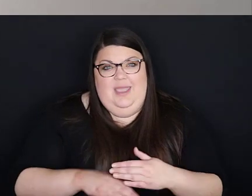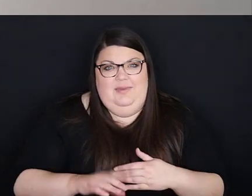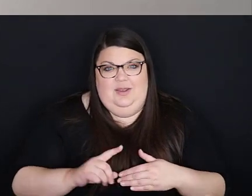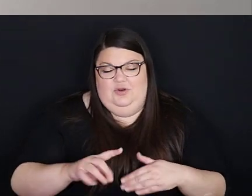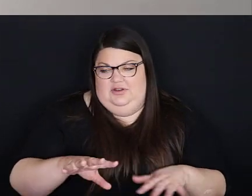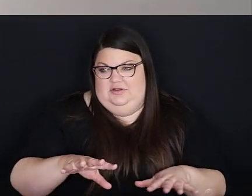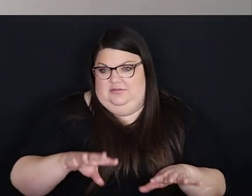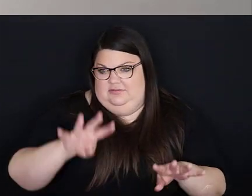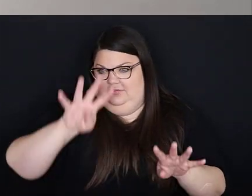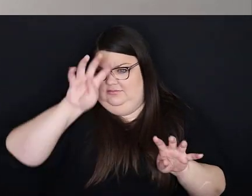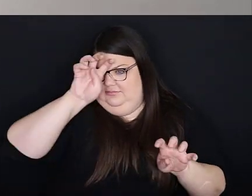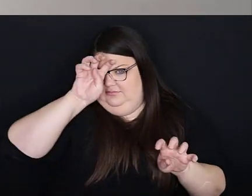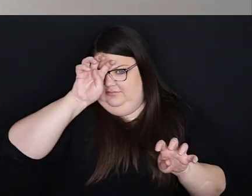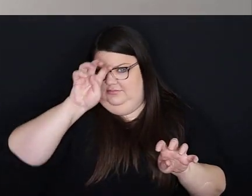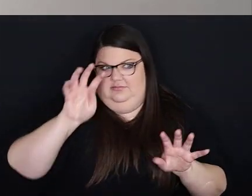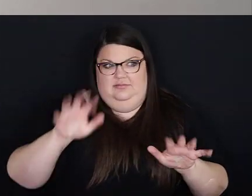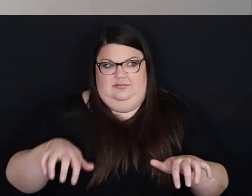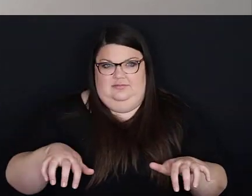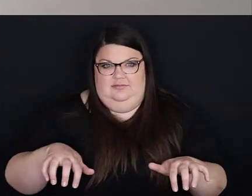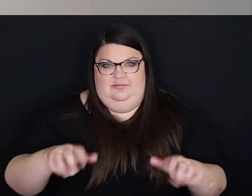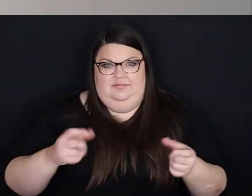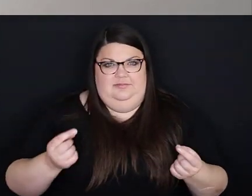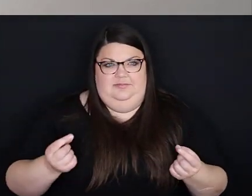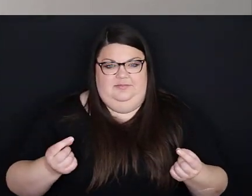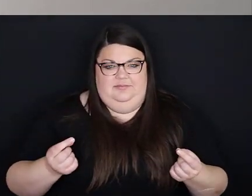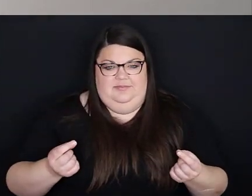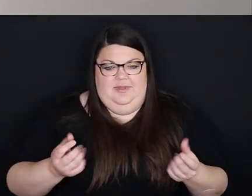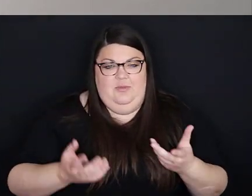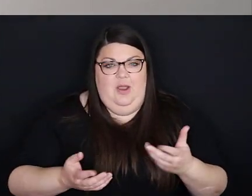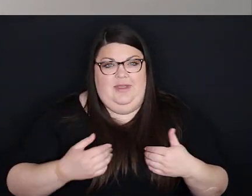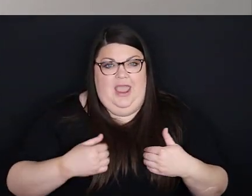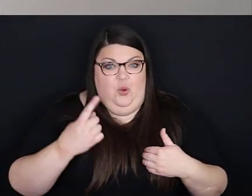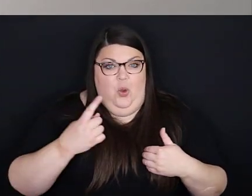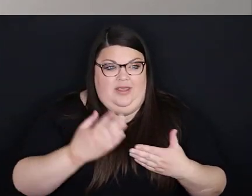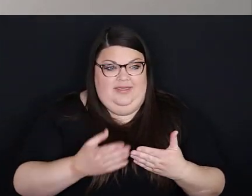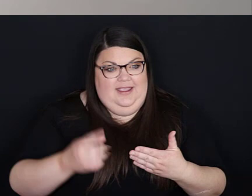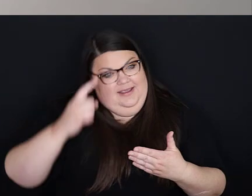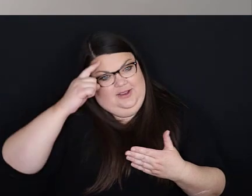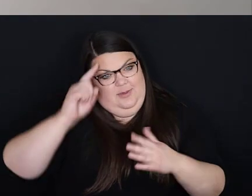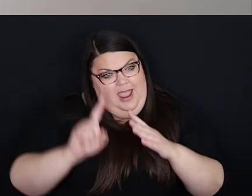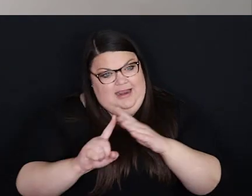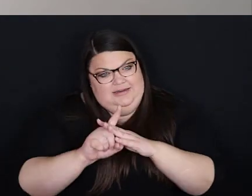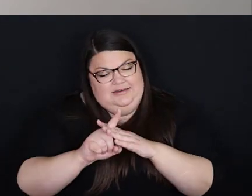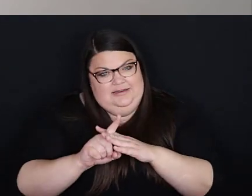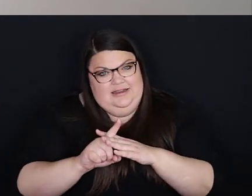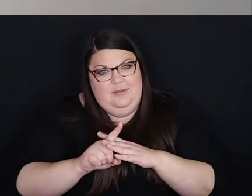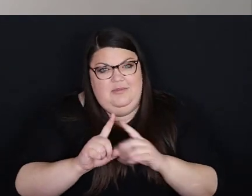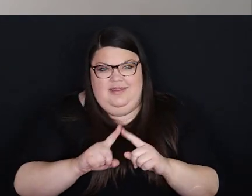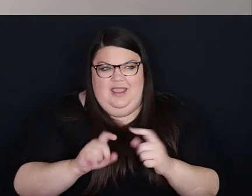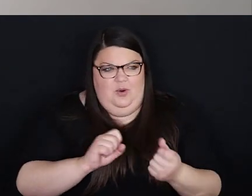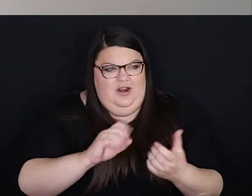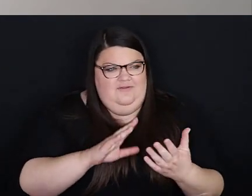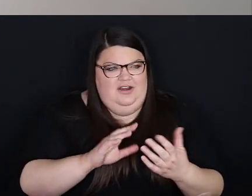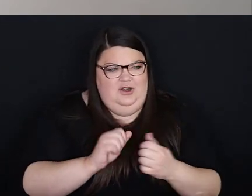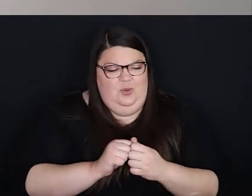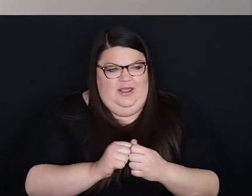kind of dumbfounded. I mean, they didn't, you know, they had probably one thing in mind, and they were confronted